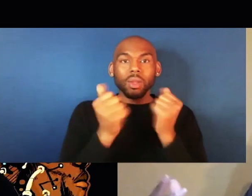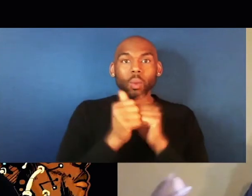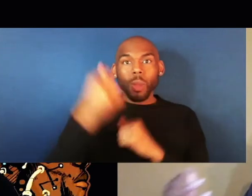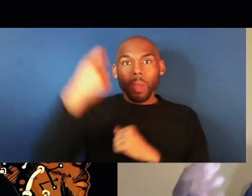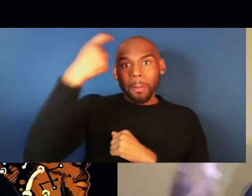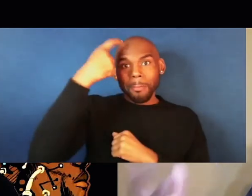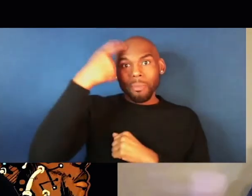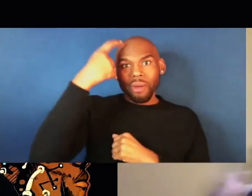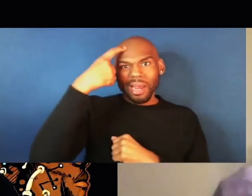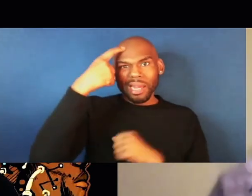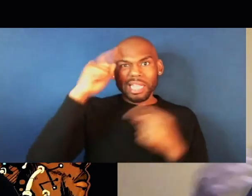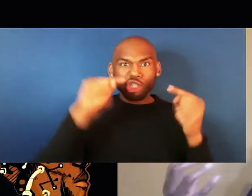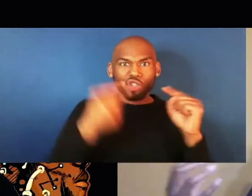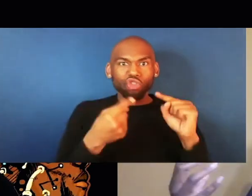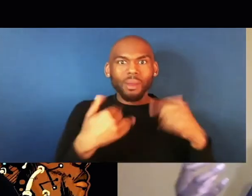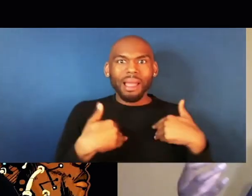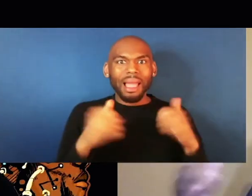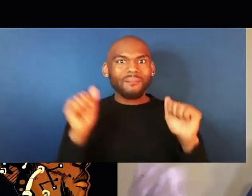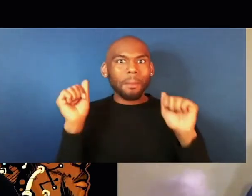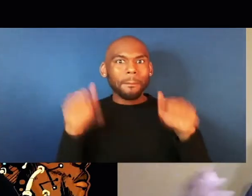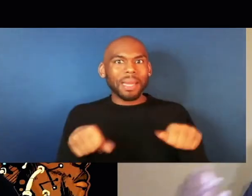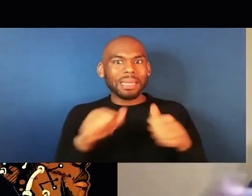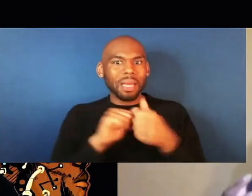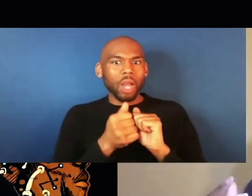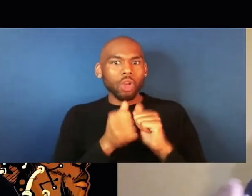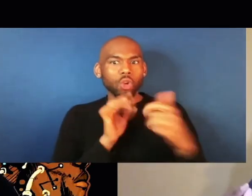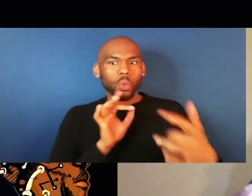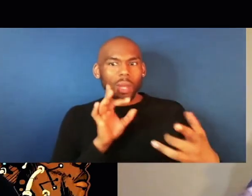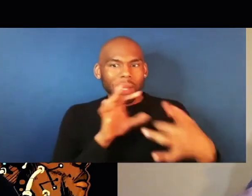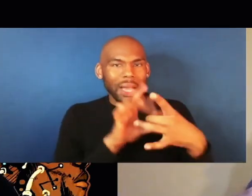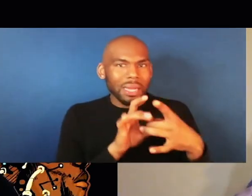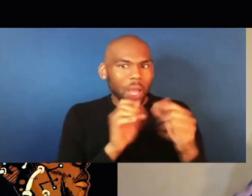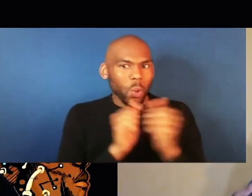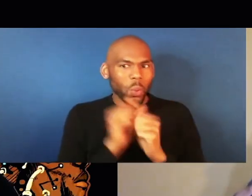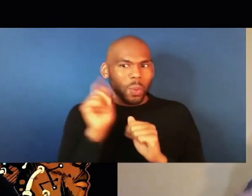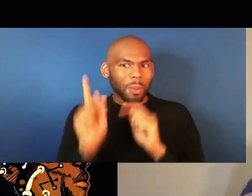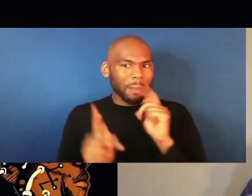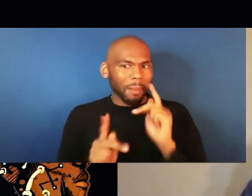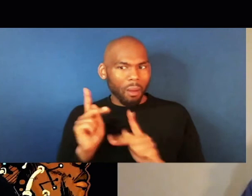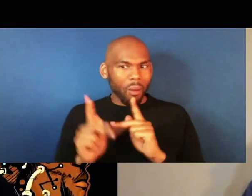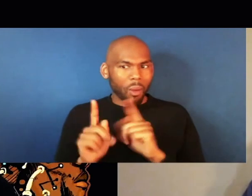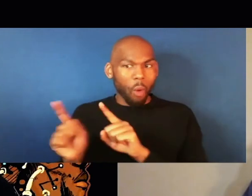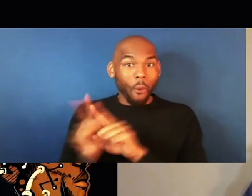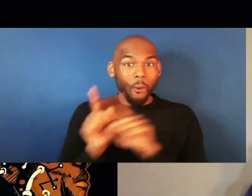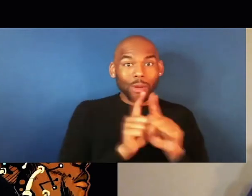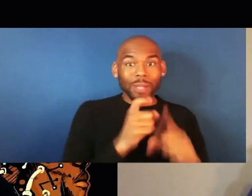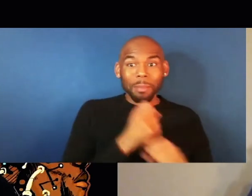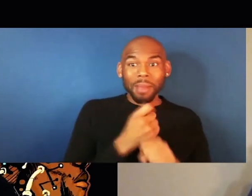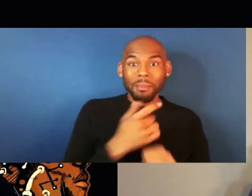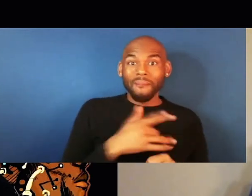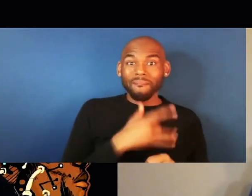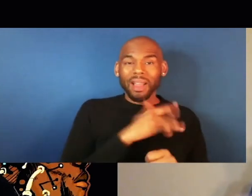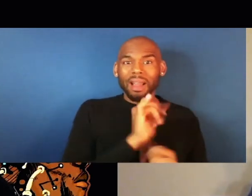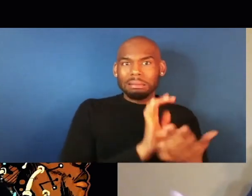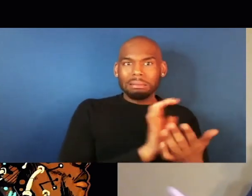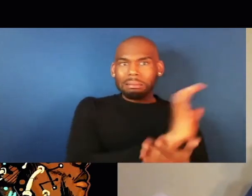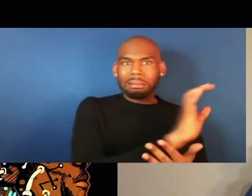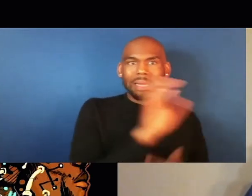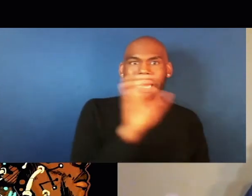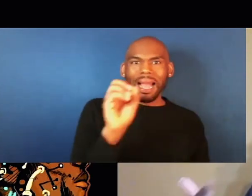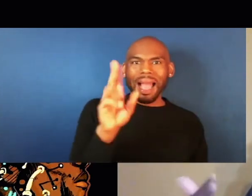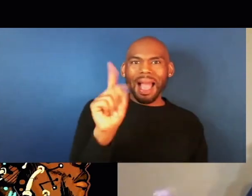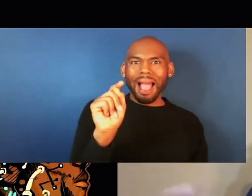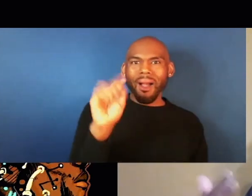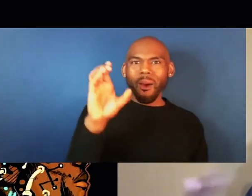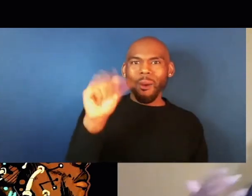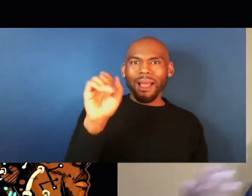injury, I have these abilities of how I connect with people. Okay. Okay. That it also made me feel like an